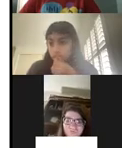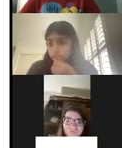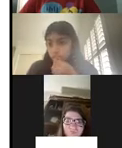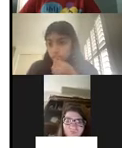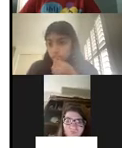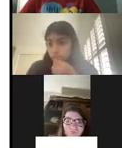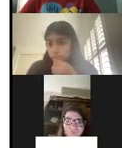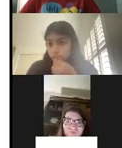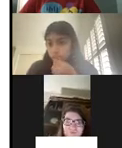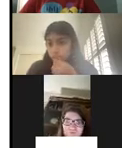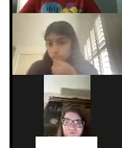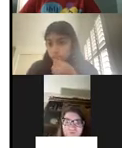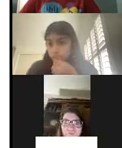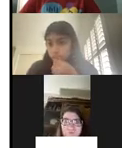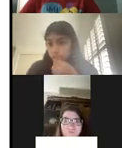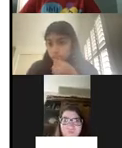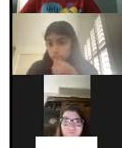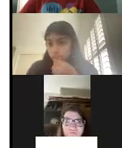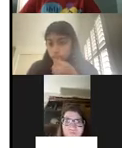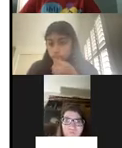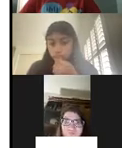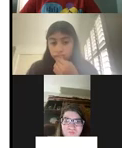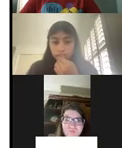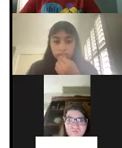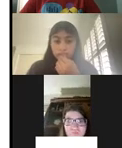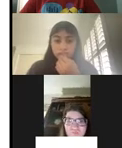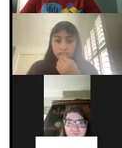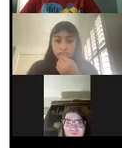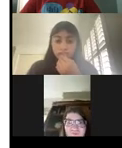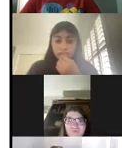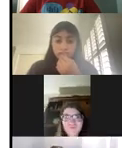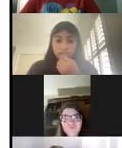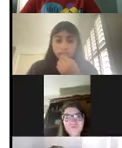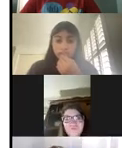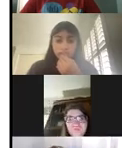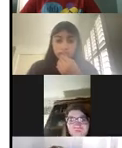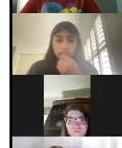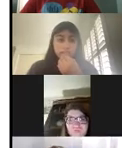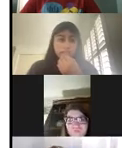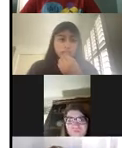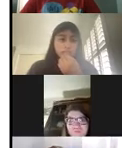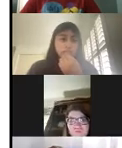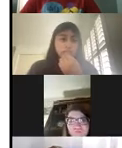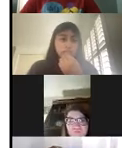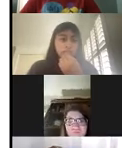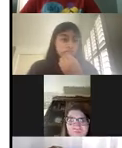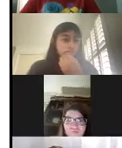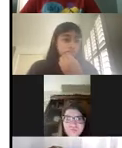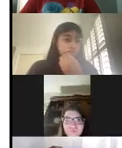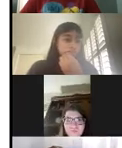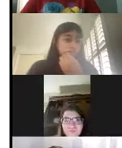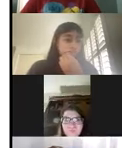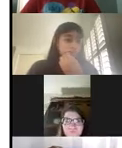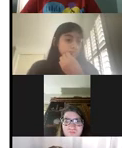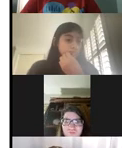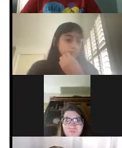Alrighty, if you just give us all a few seconds to go ahead and get logged in, I would just like to say good afternoon. Thank